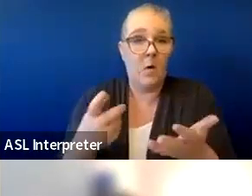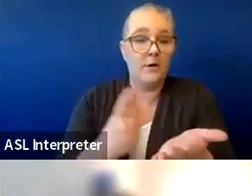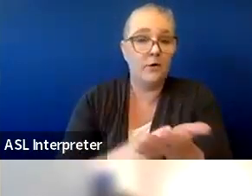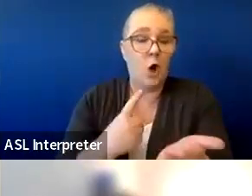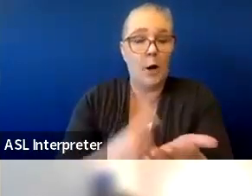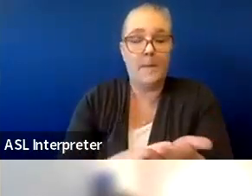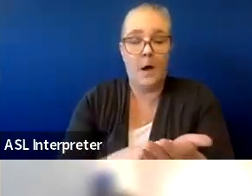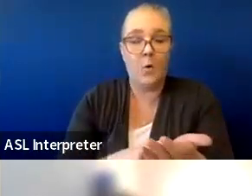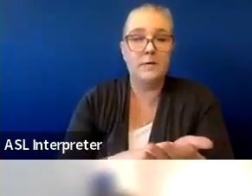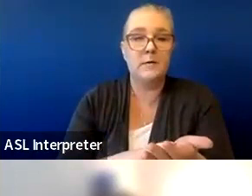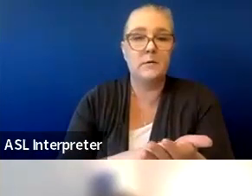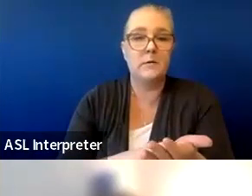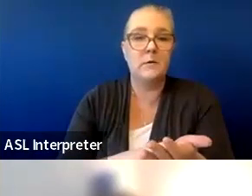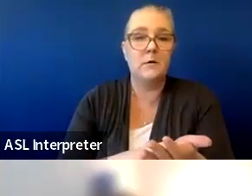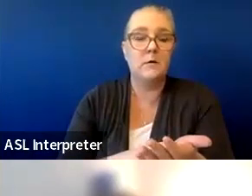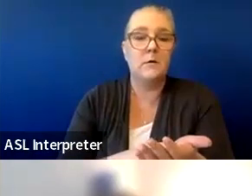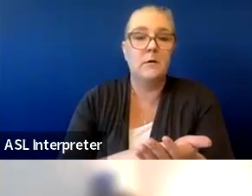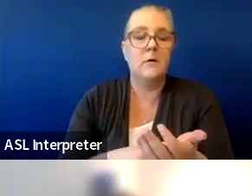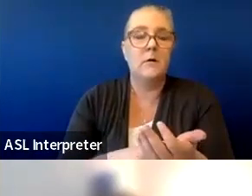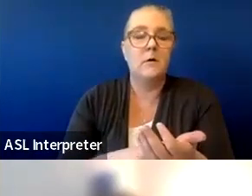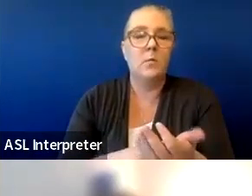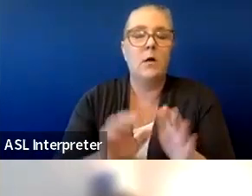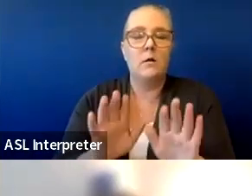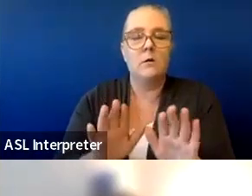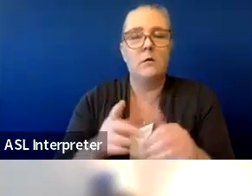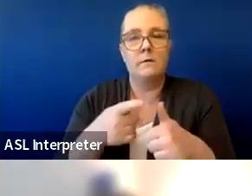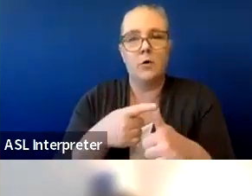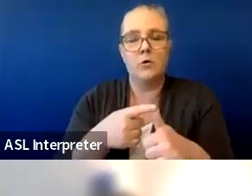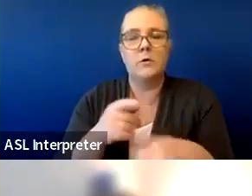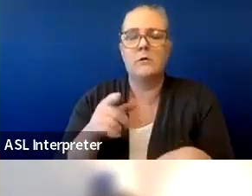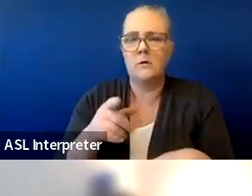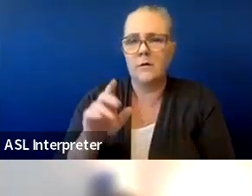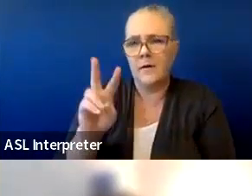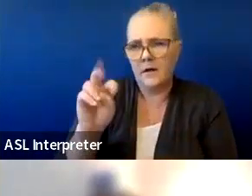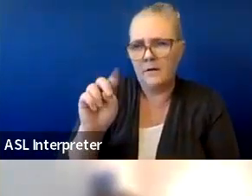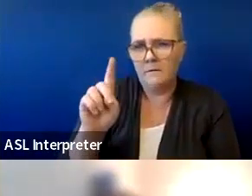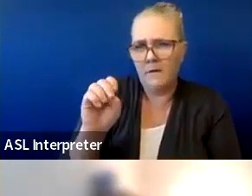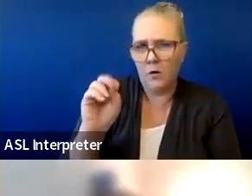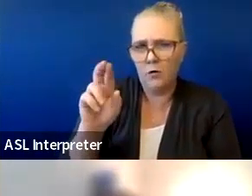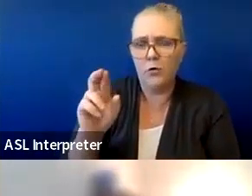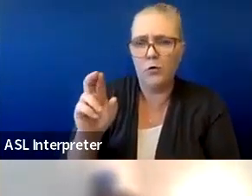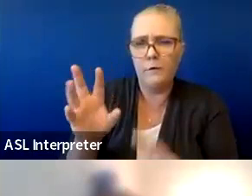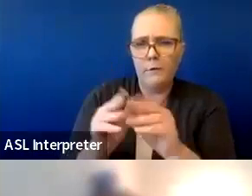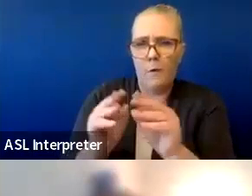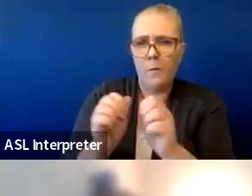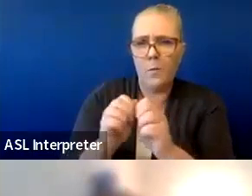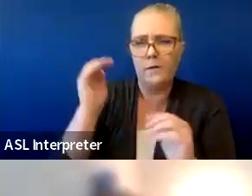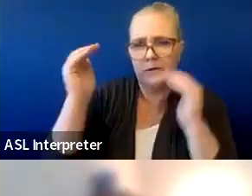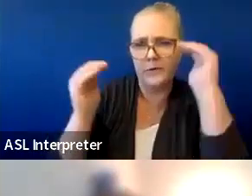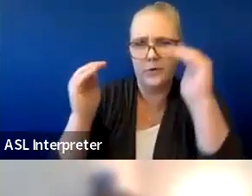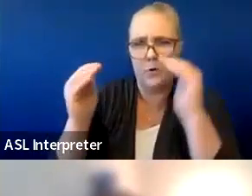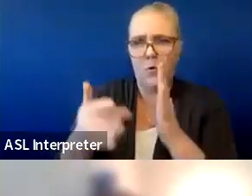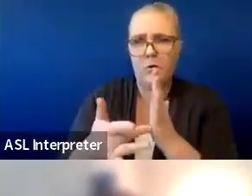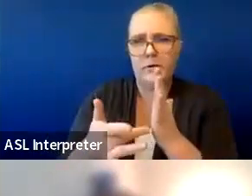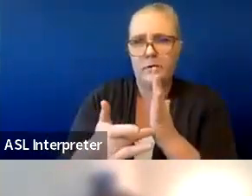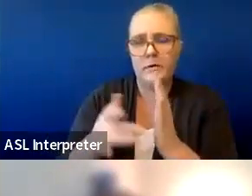update. Actually, first, Michelle, I know there's one vendor forum coming up with adult type services, if you wanted to let